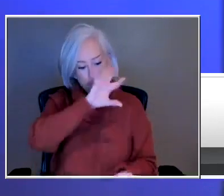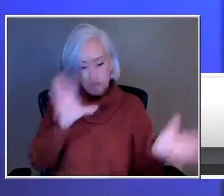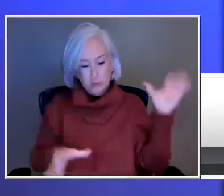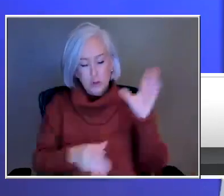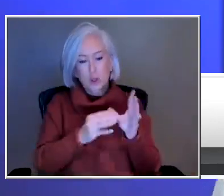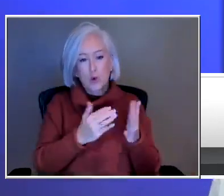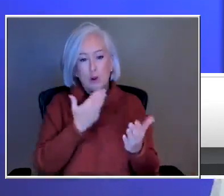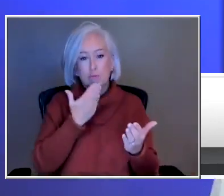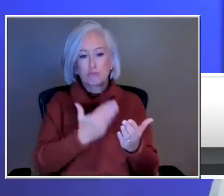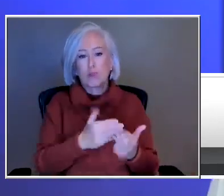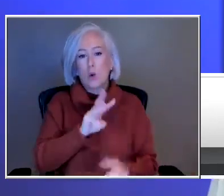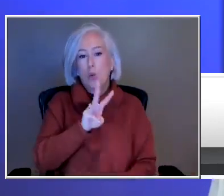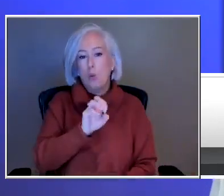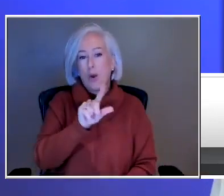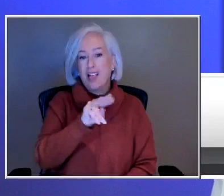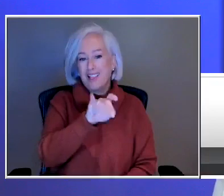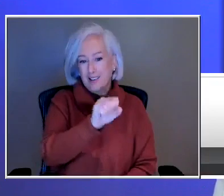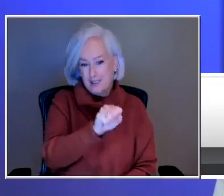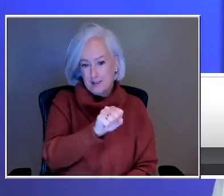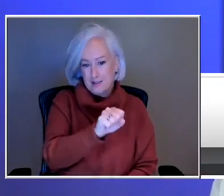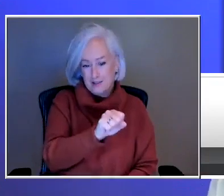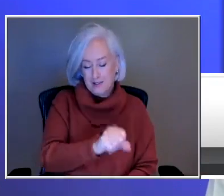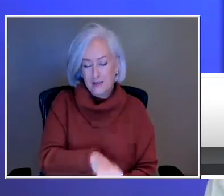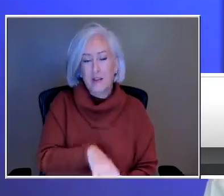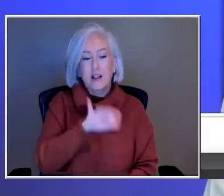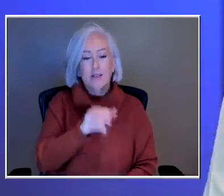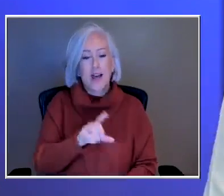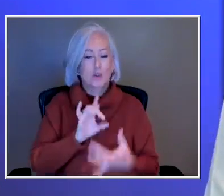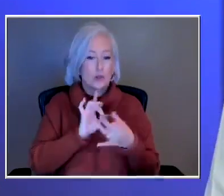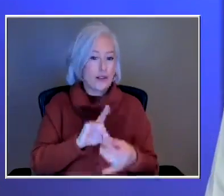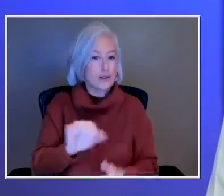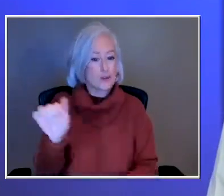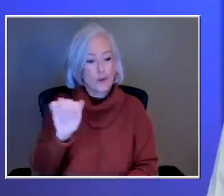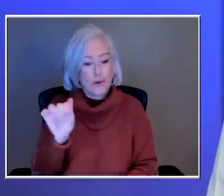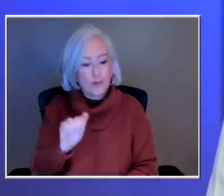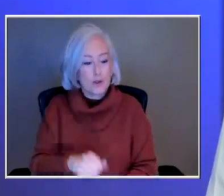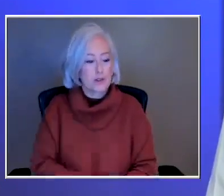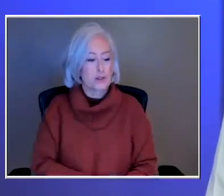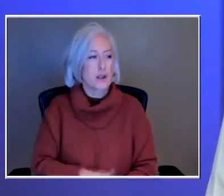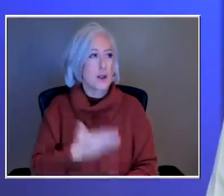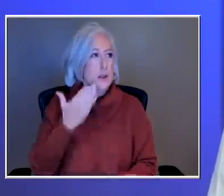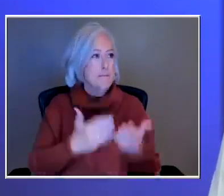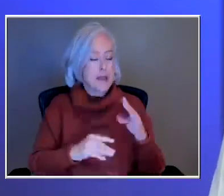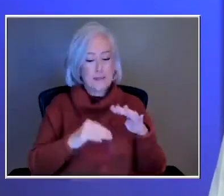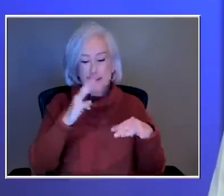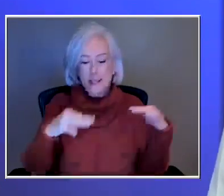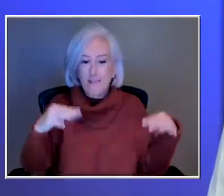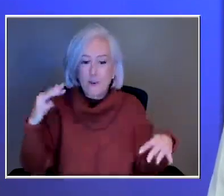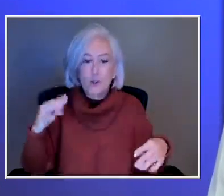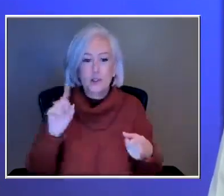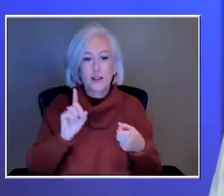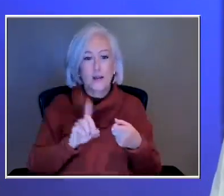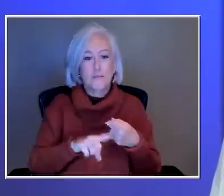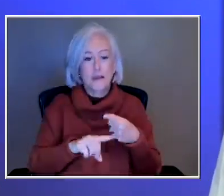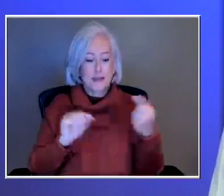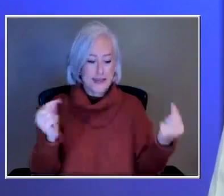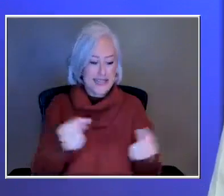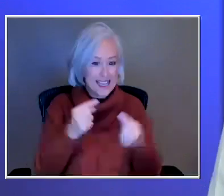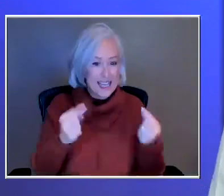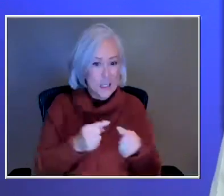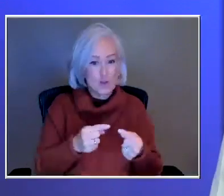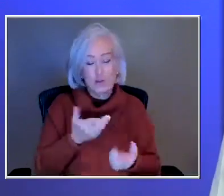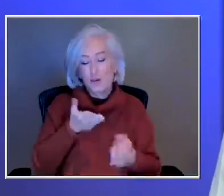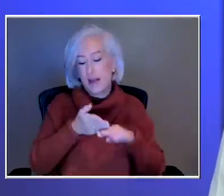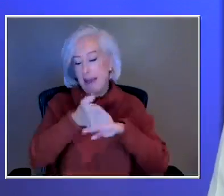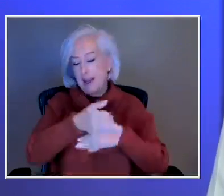sports participation. And that can be dealing with adversity, that can be dealing with a specific injury and the post-operative rehab and a return to play,